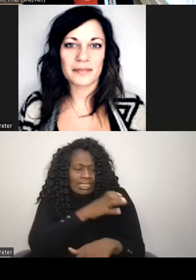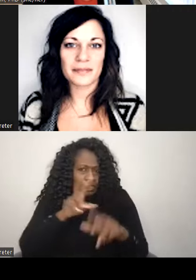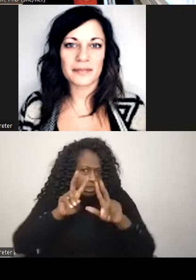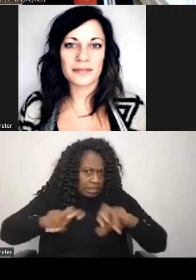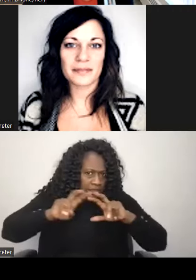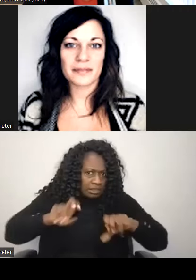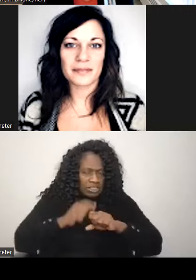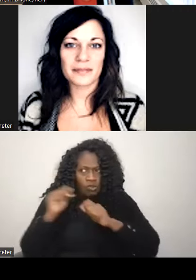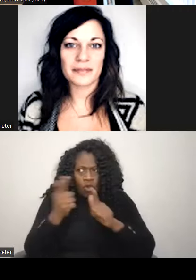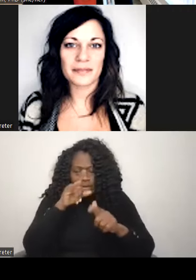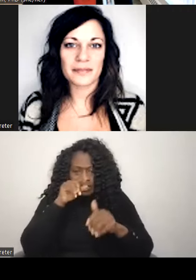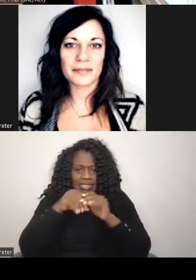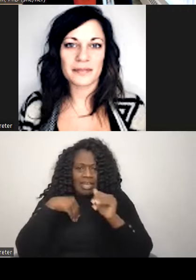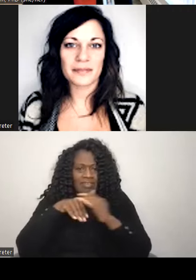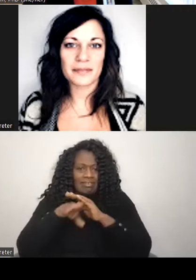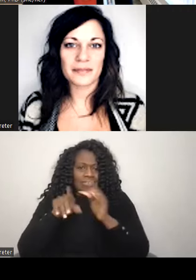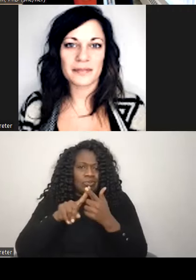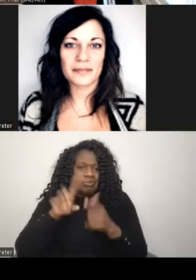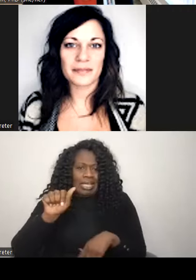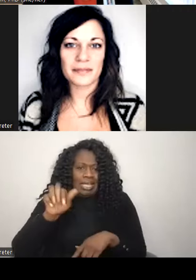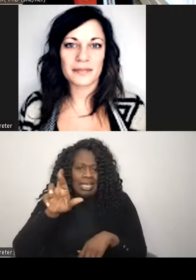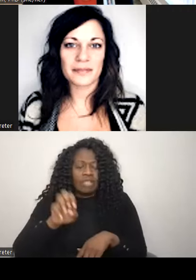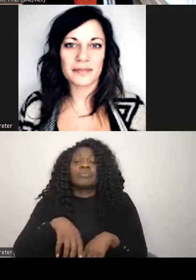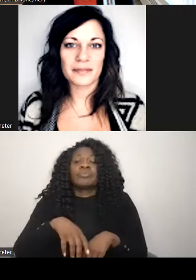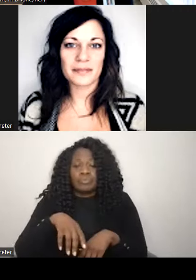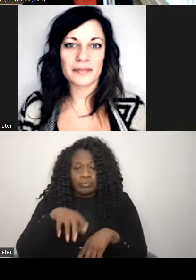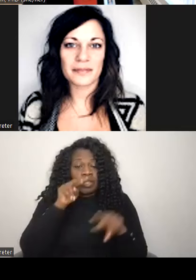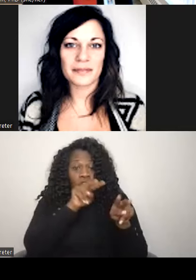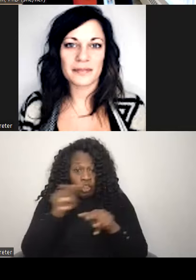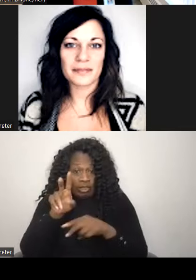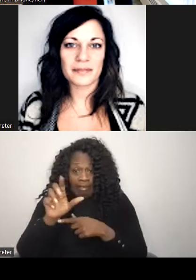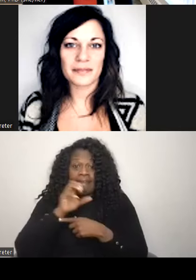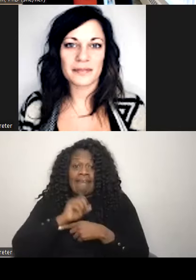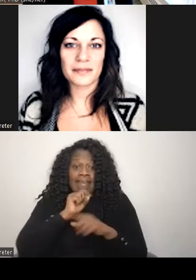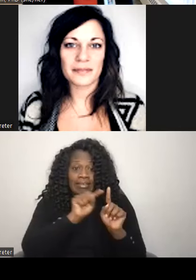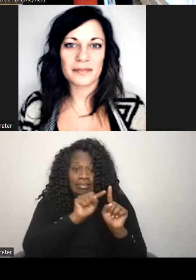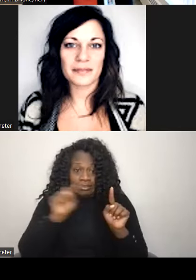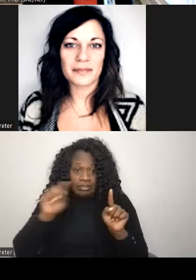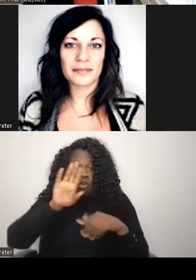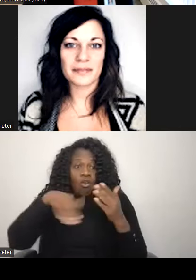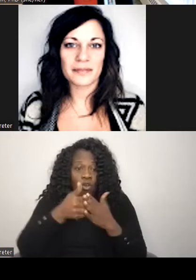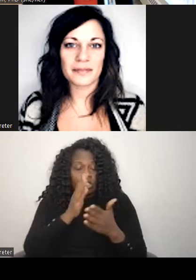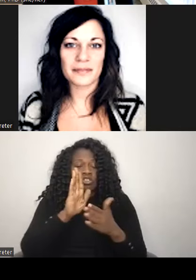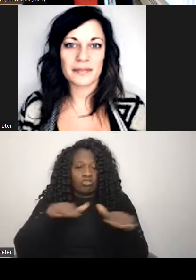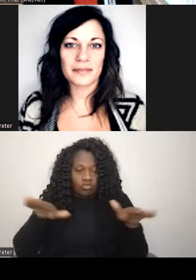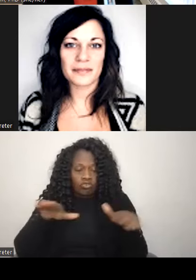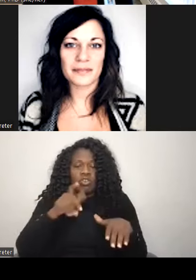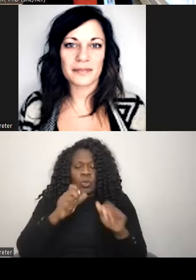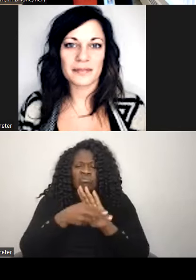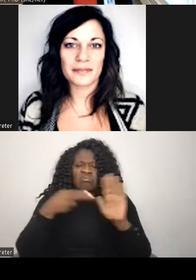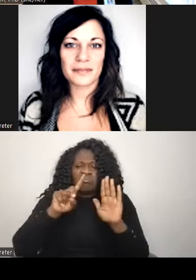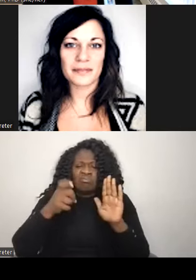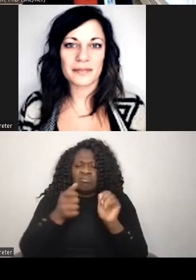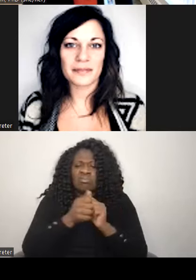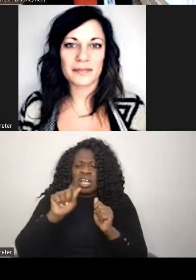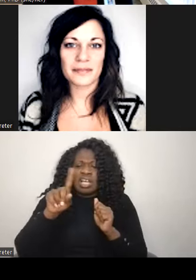that all kids have access to care. But if you look by age, among all children diagnosed with ADHD, what you